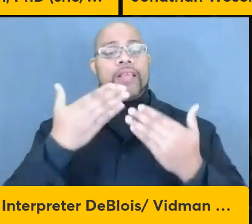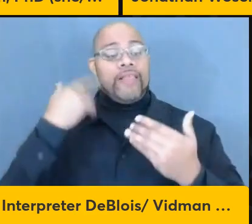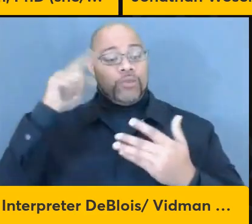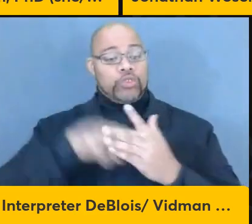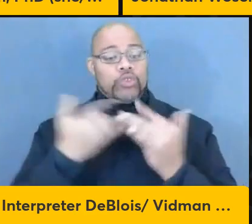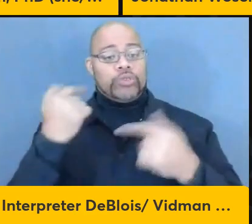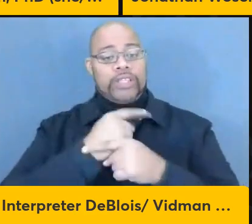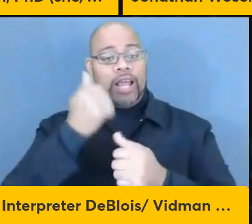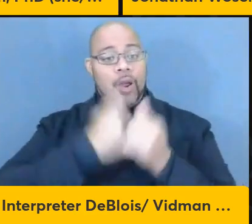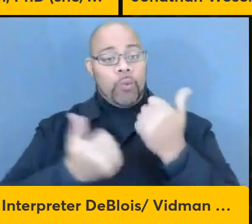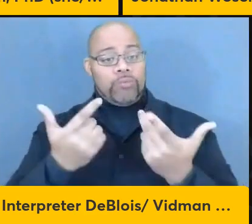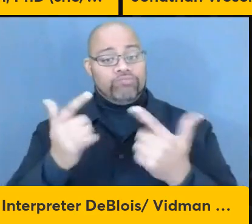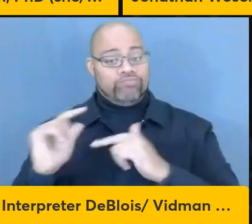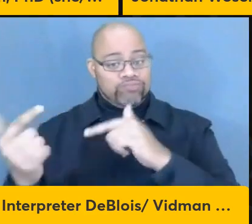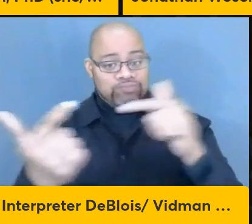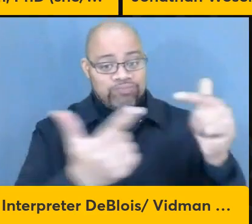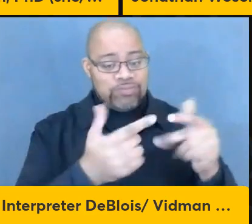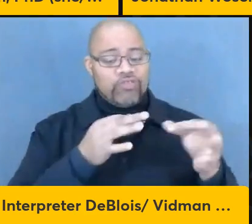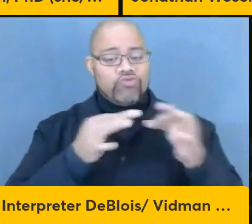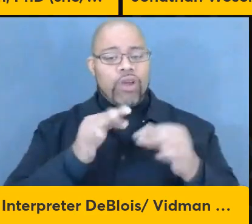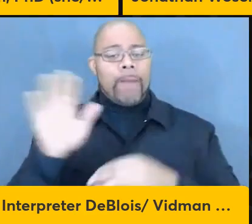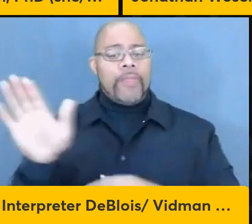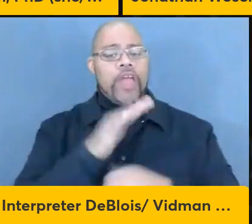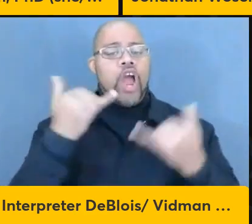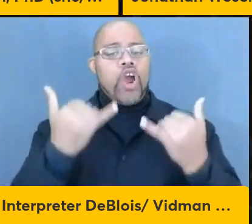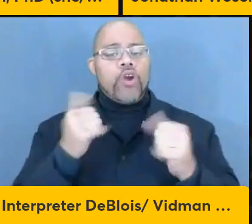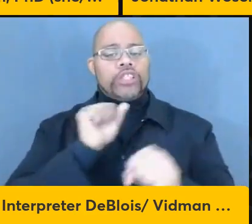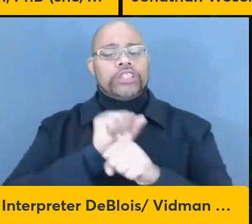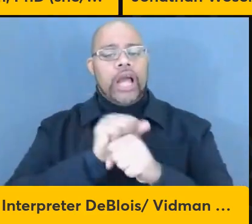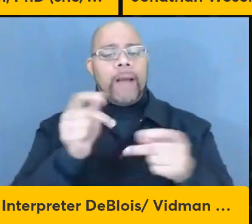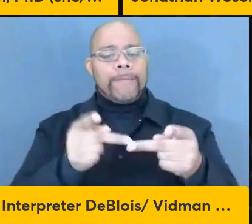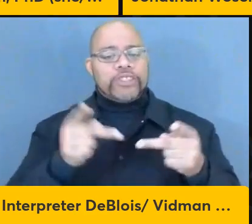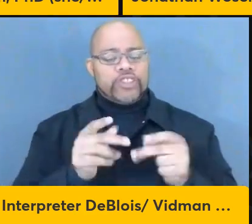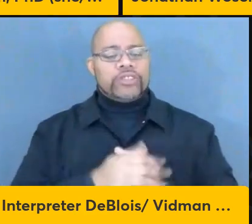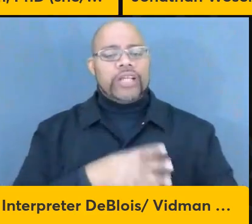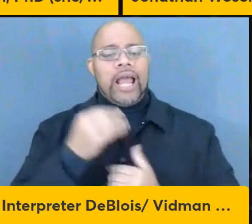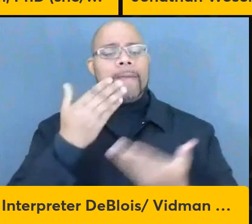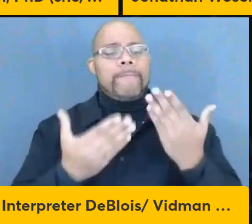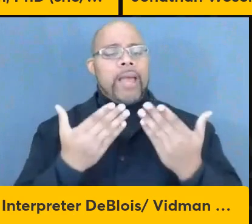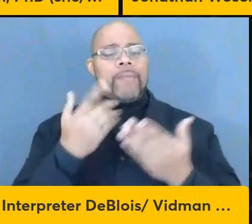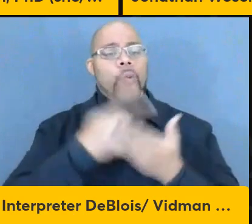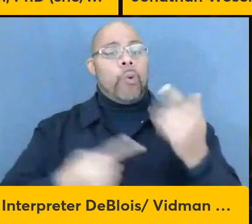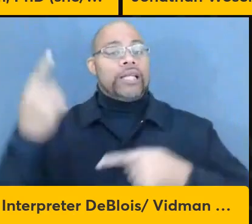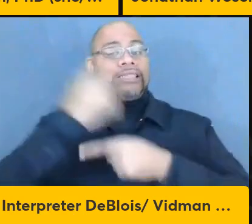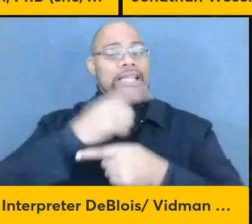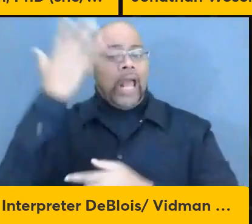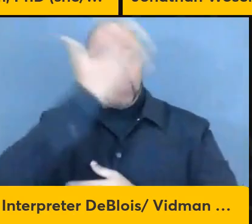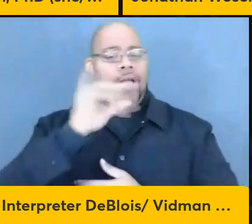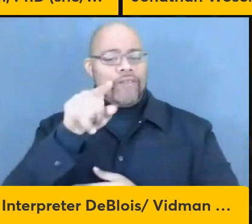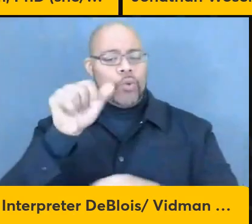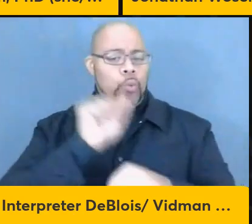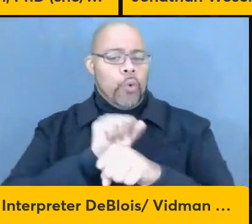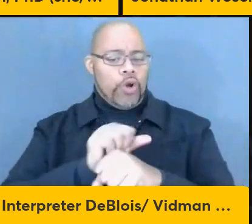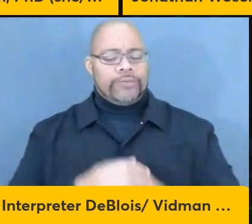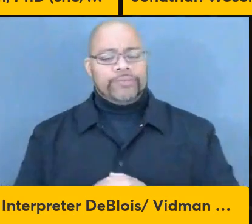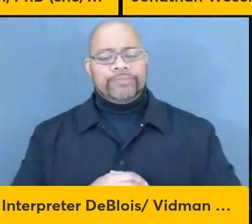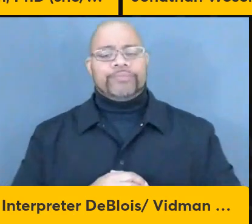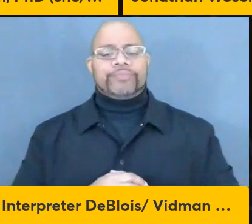today with everyone just going around the room and describing their current job or position and perhaps what a day in the life looks like.